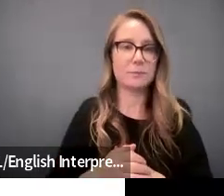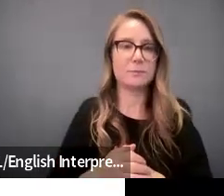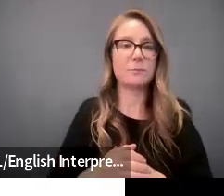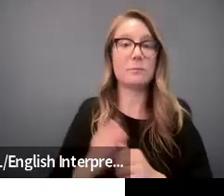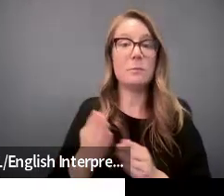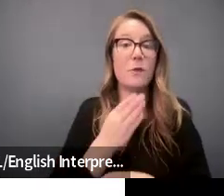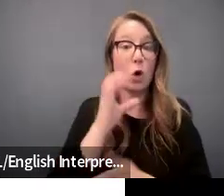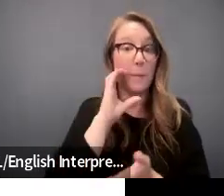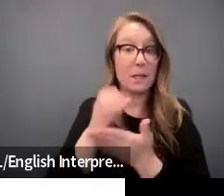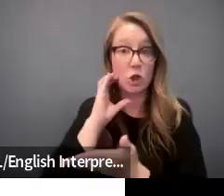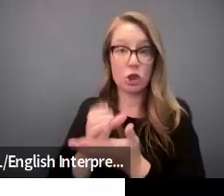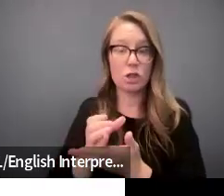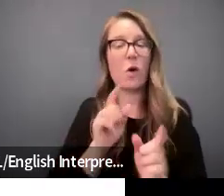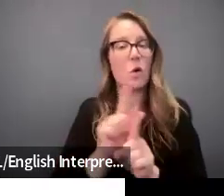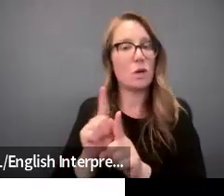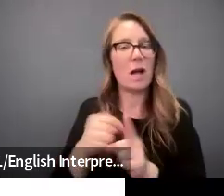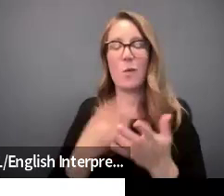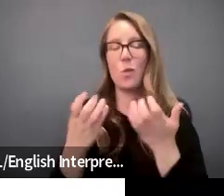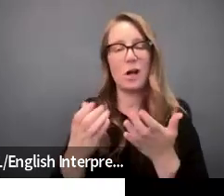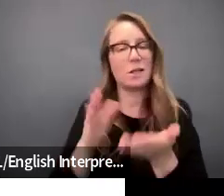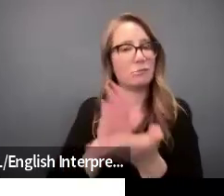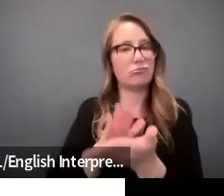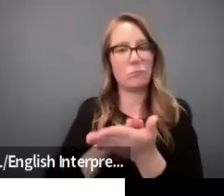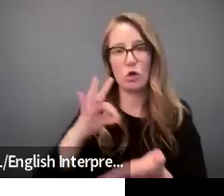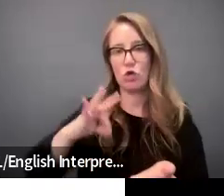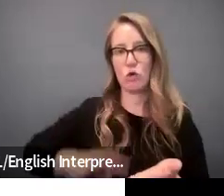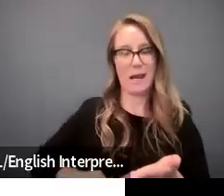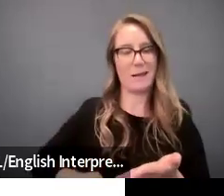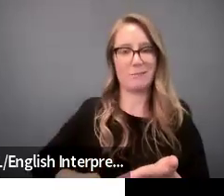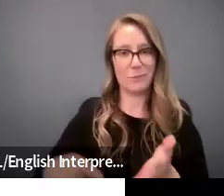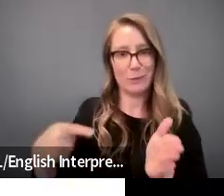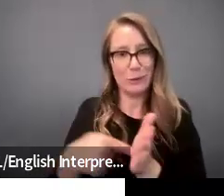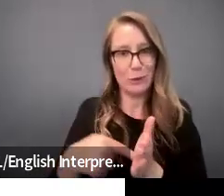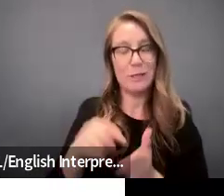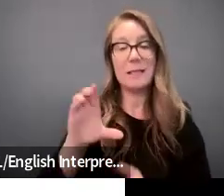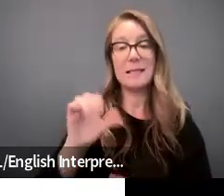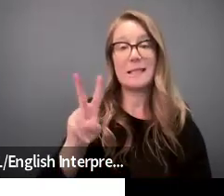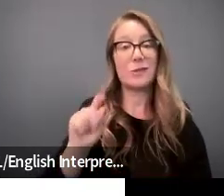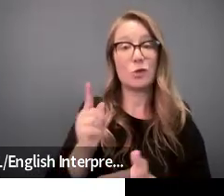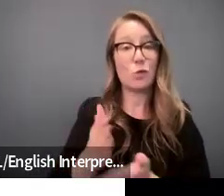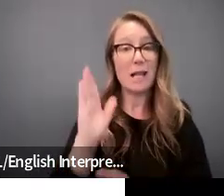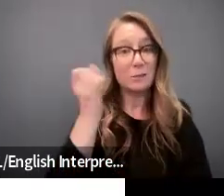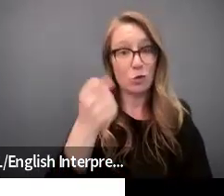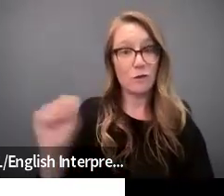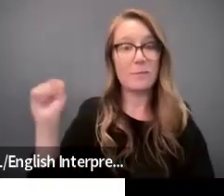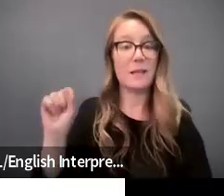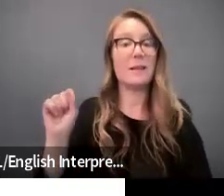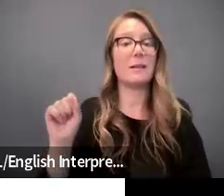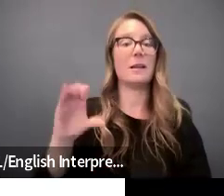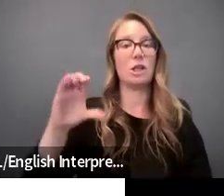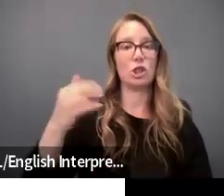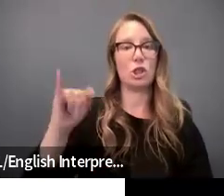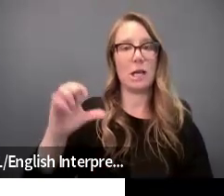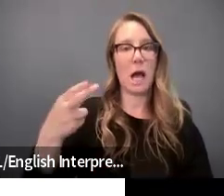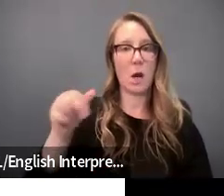Before those pictures, I also just want to give credit where credit is due. The civil rights movement birthed the Chicano movement.